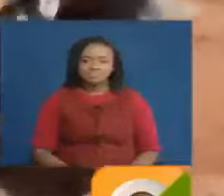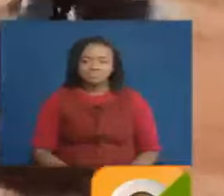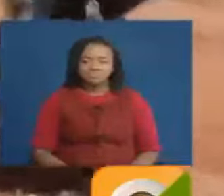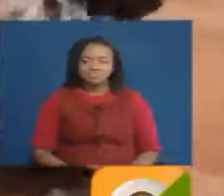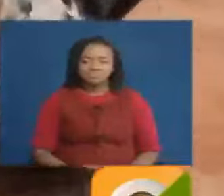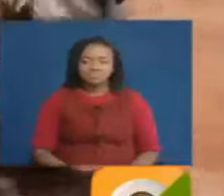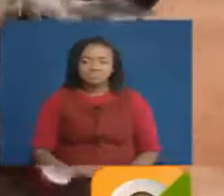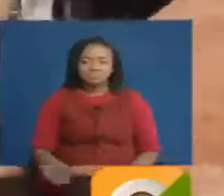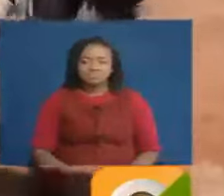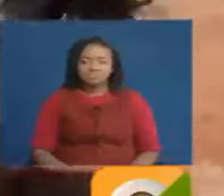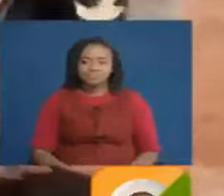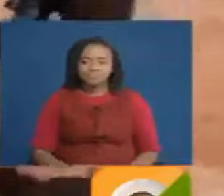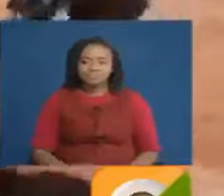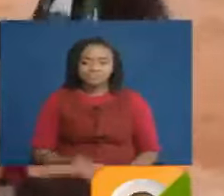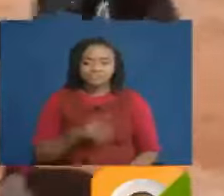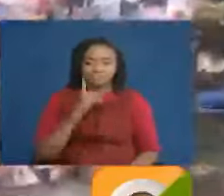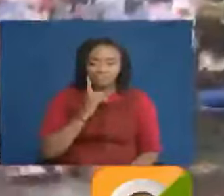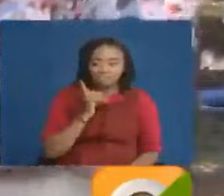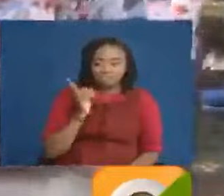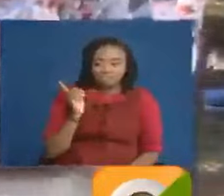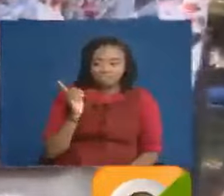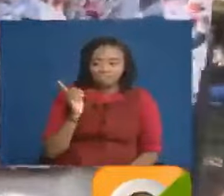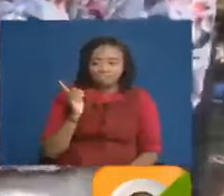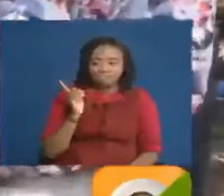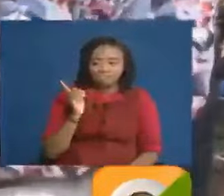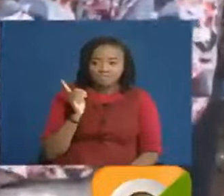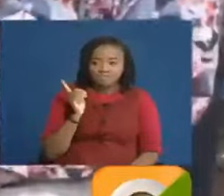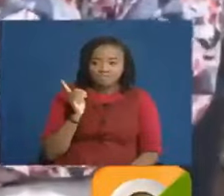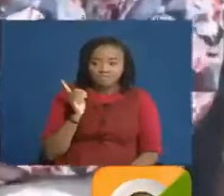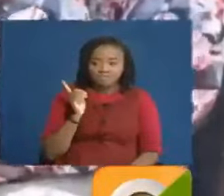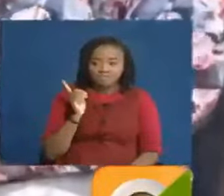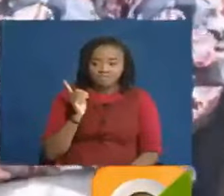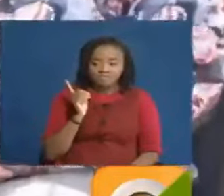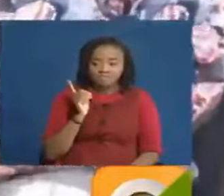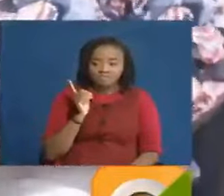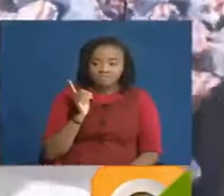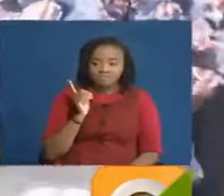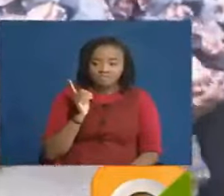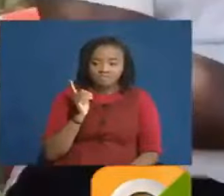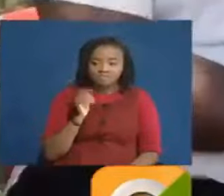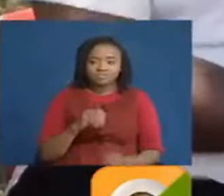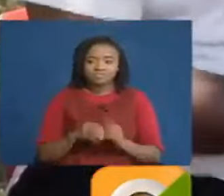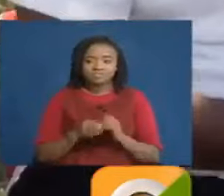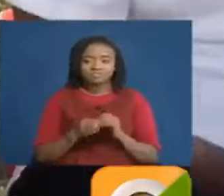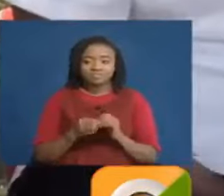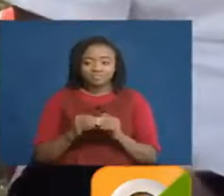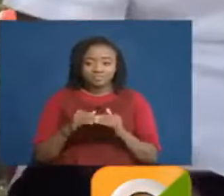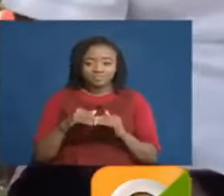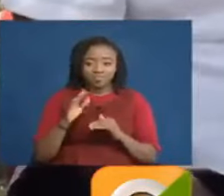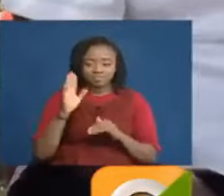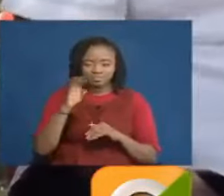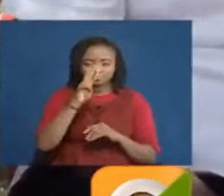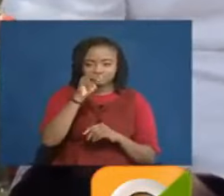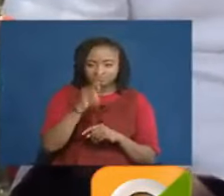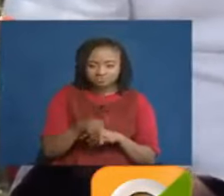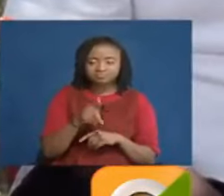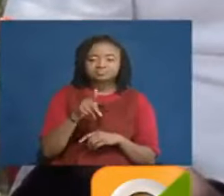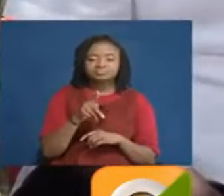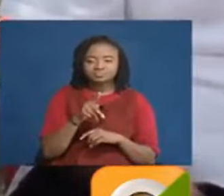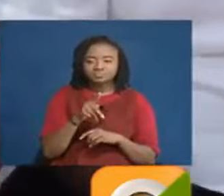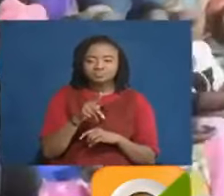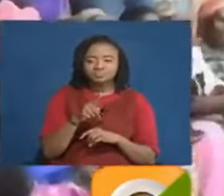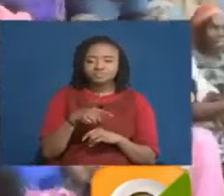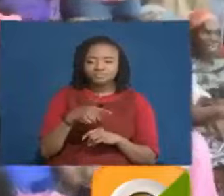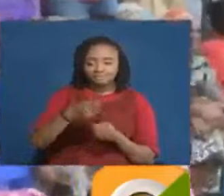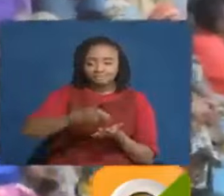The clouds are gathering above Deputy President Rigathi Gachagua as more members of parliament appended their signatures